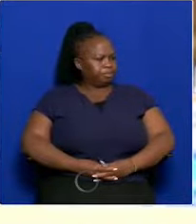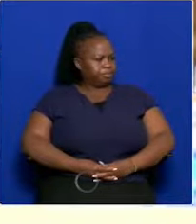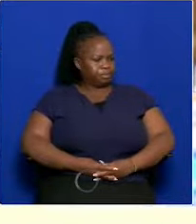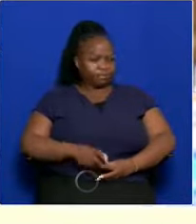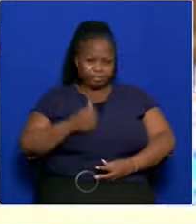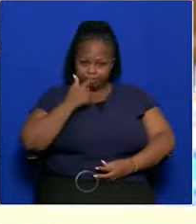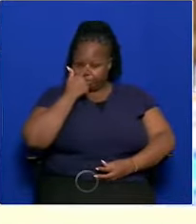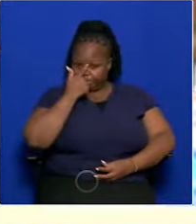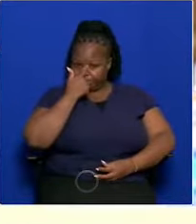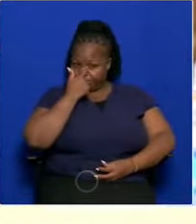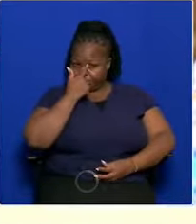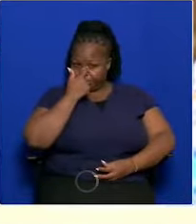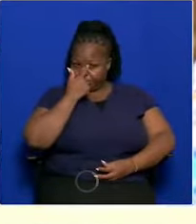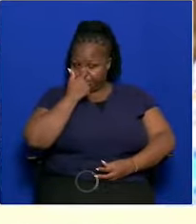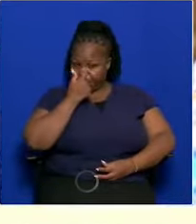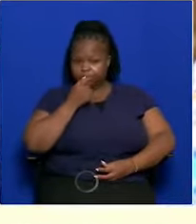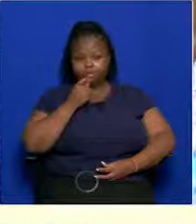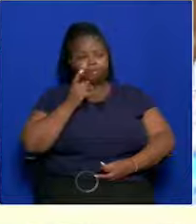General,